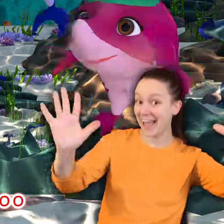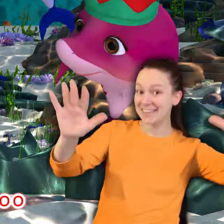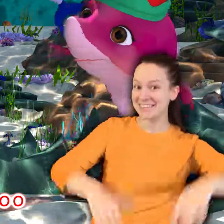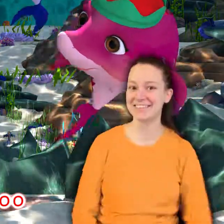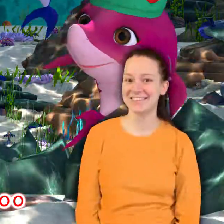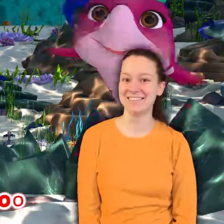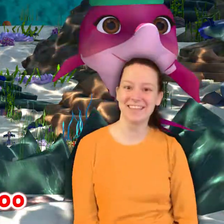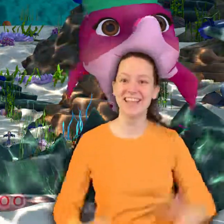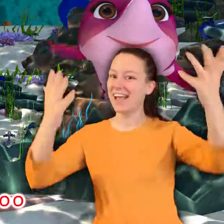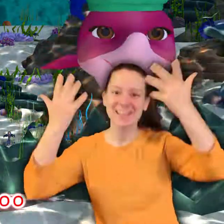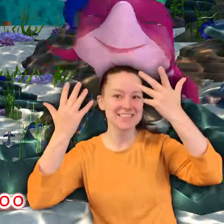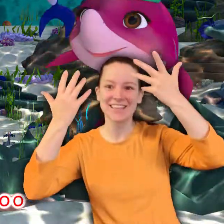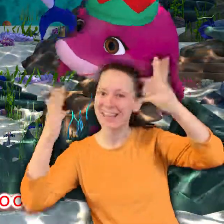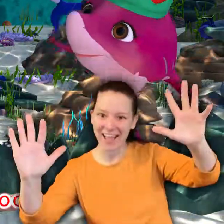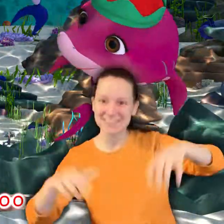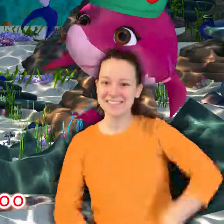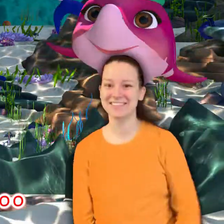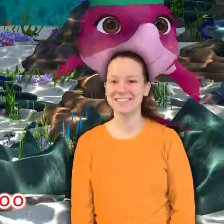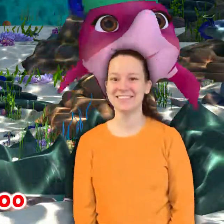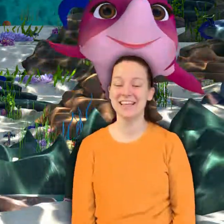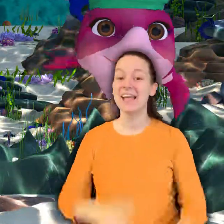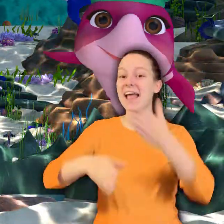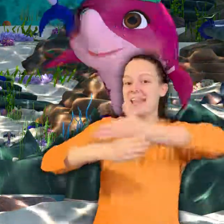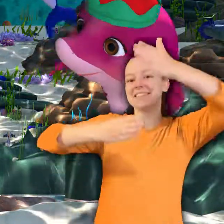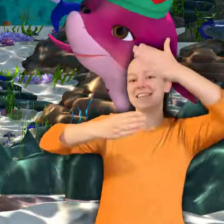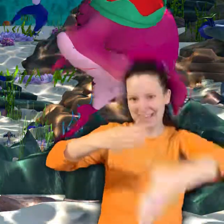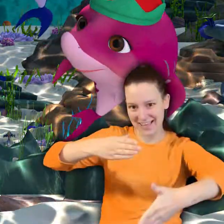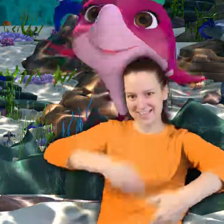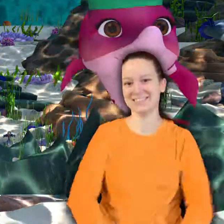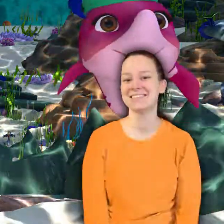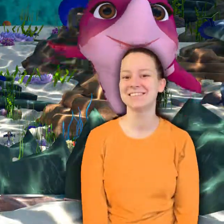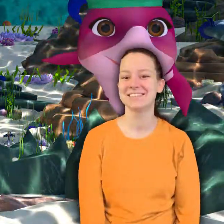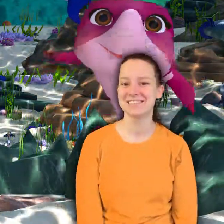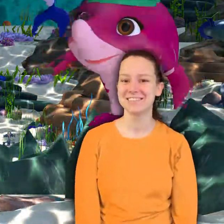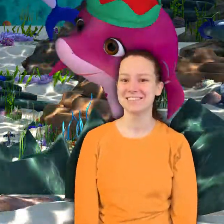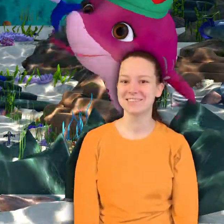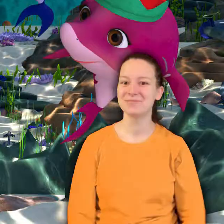end. It's the end. It's the end.